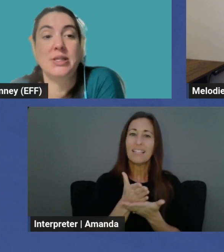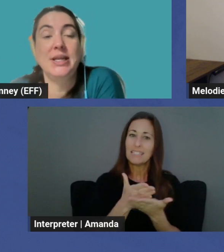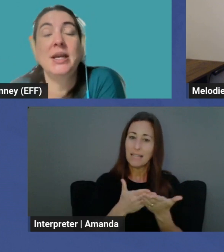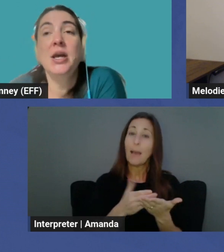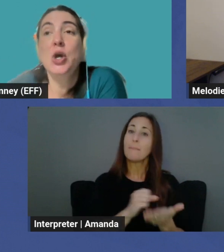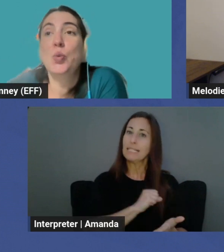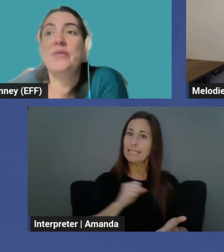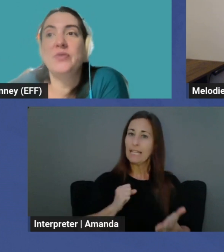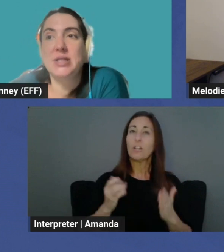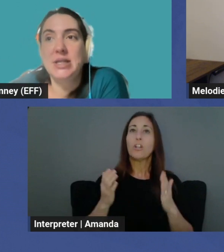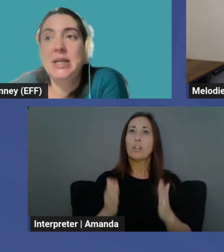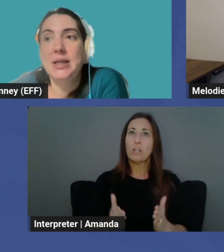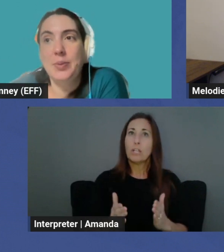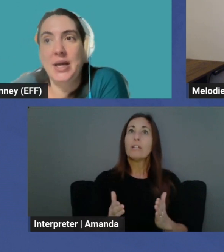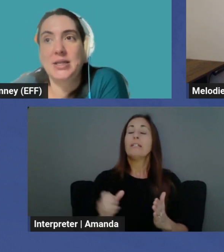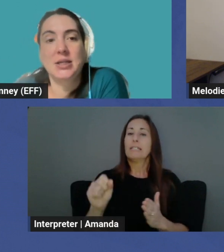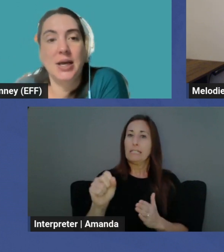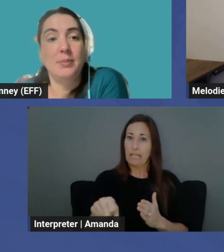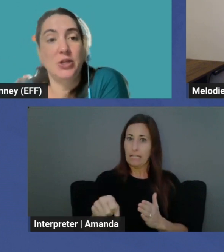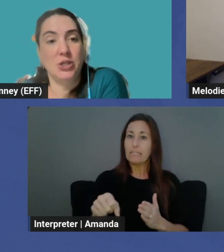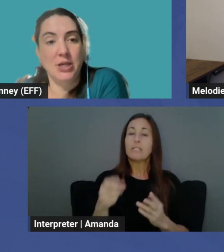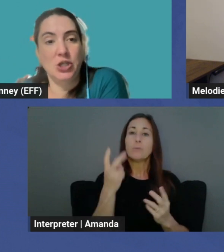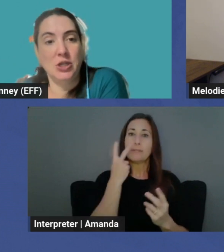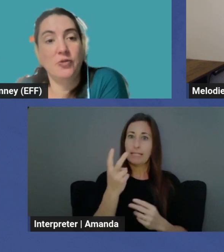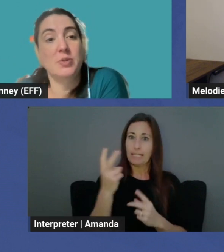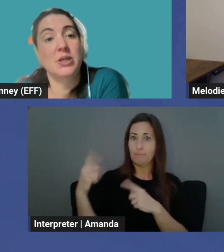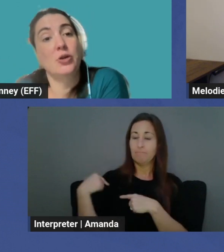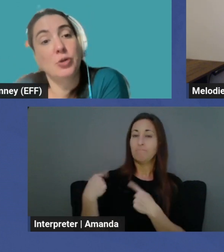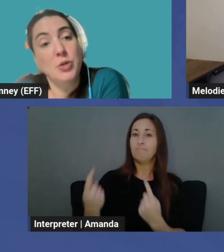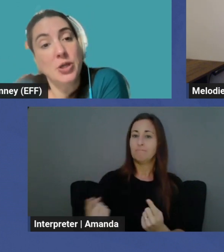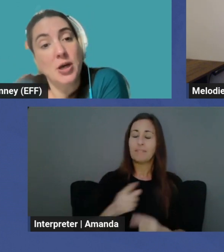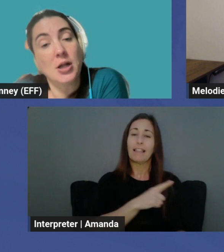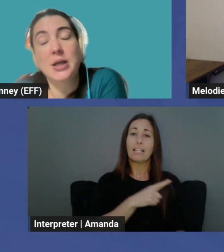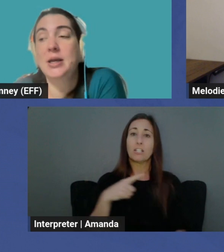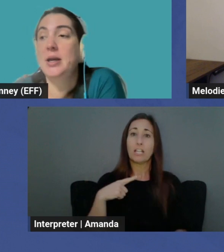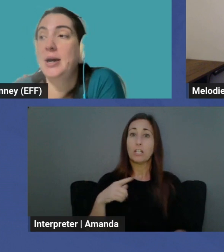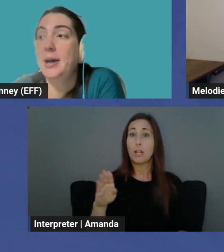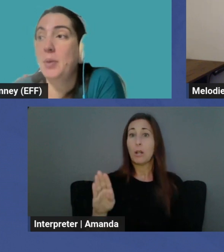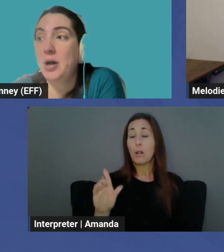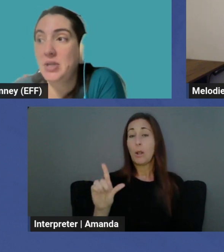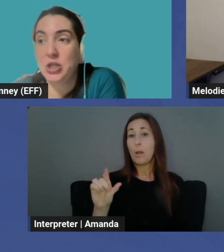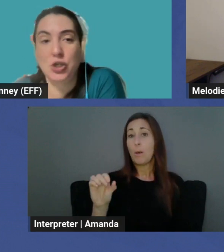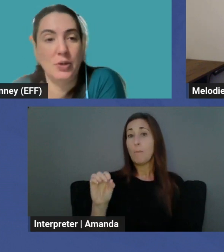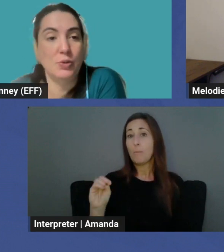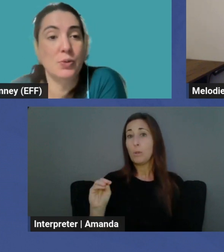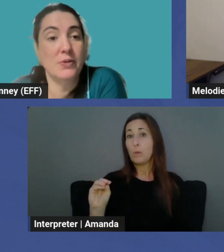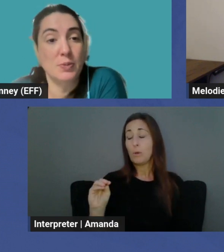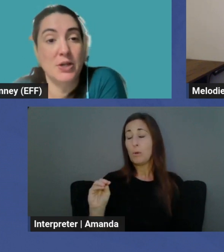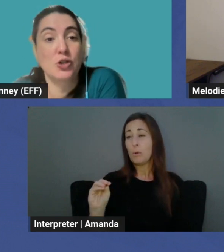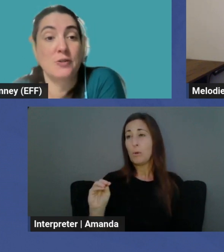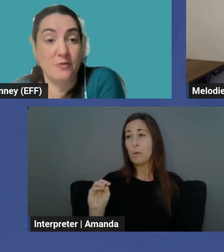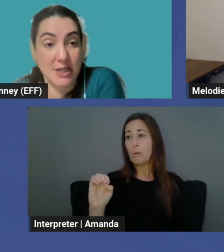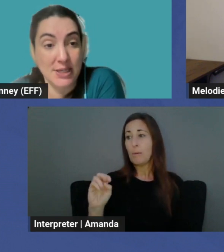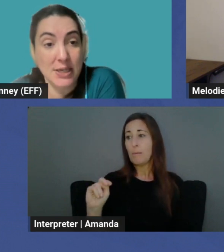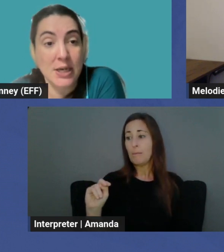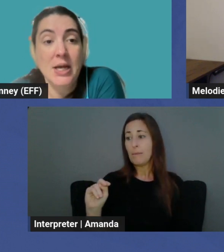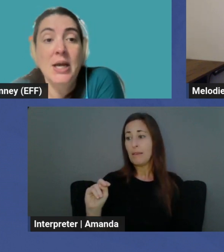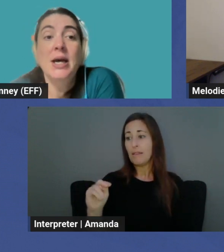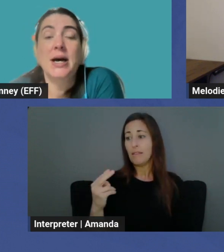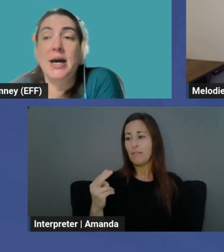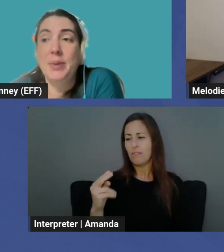senators we've seen in the past legislation from Senator Blumenthal on this issue. He was one of the sponsors of